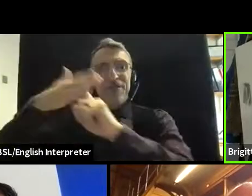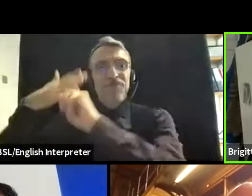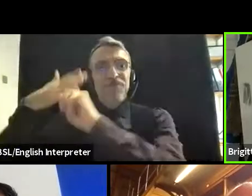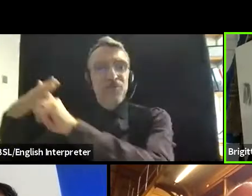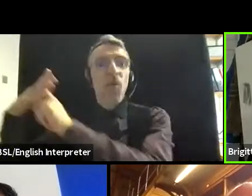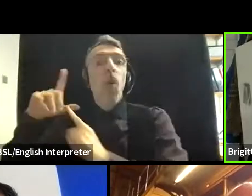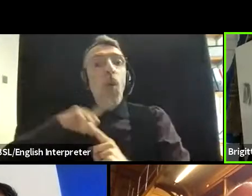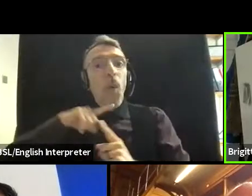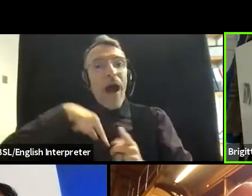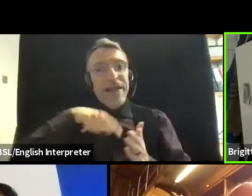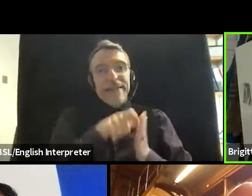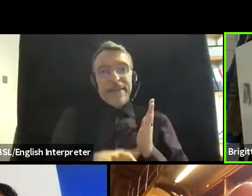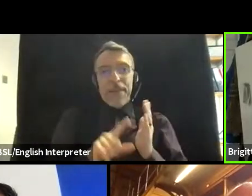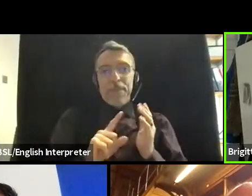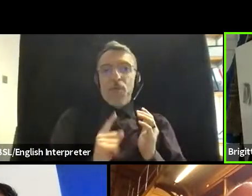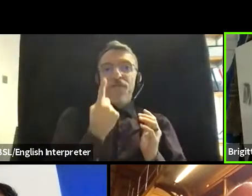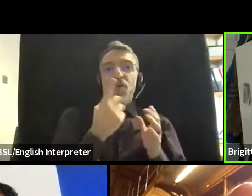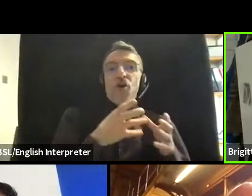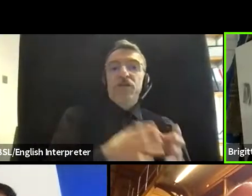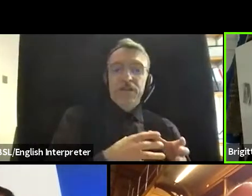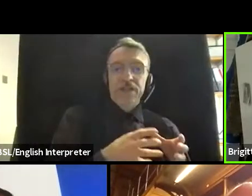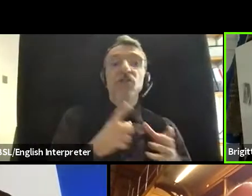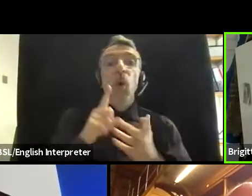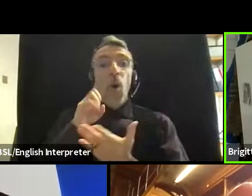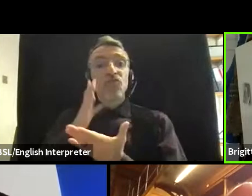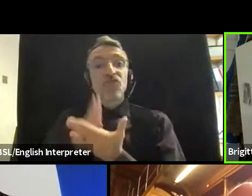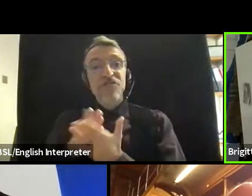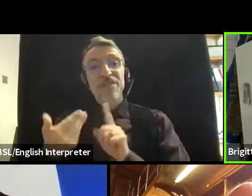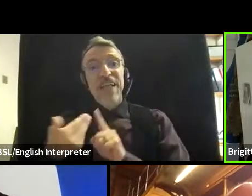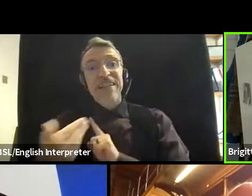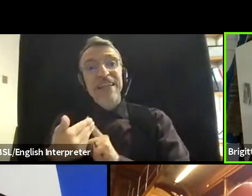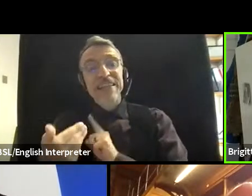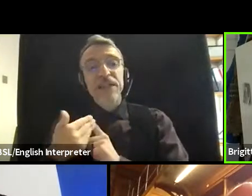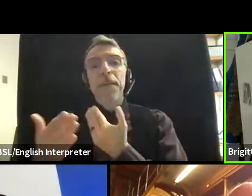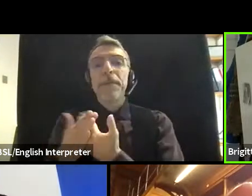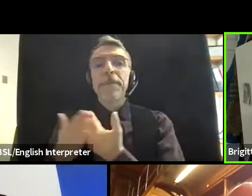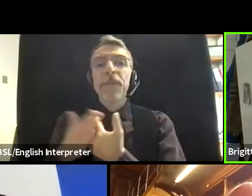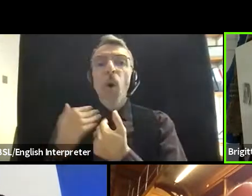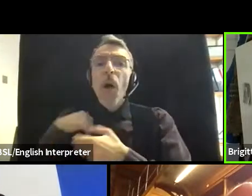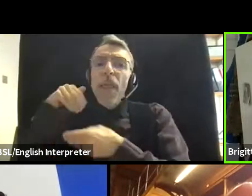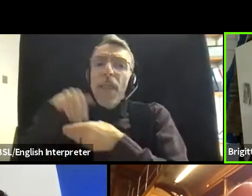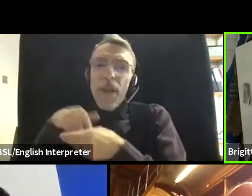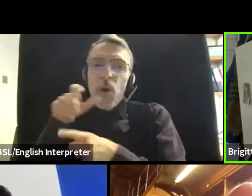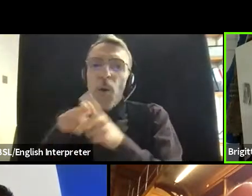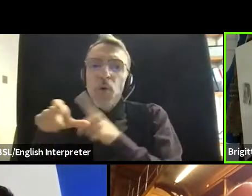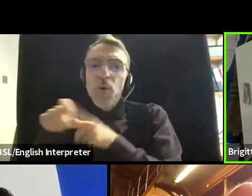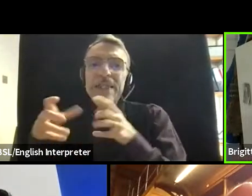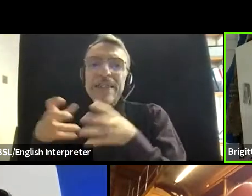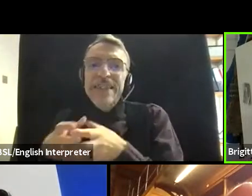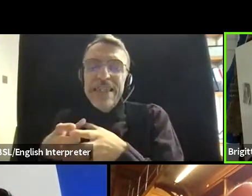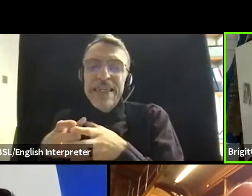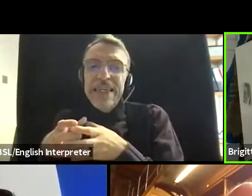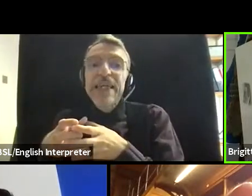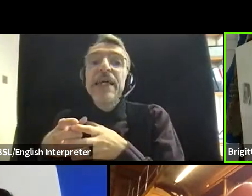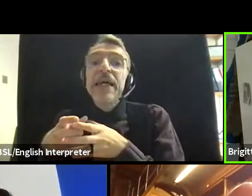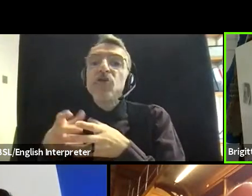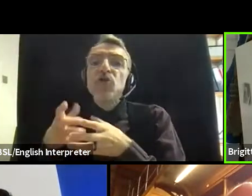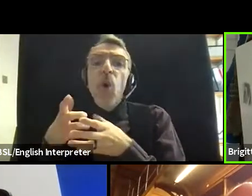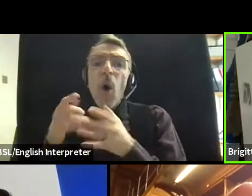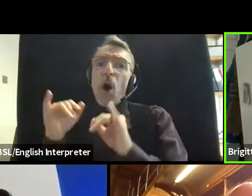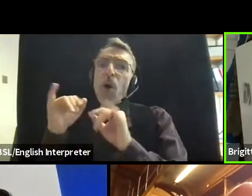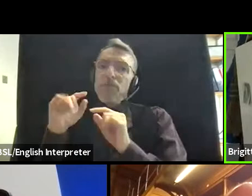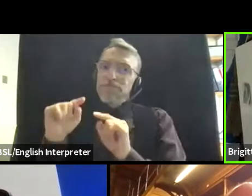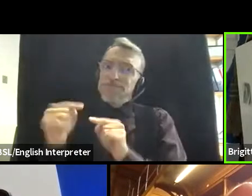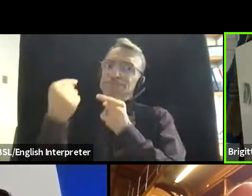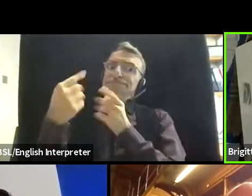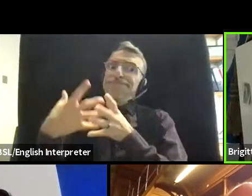ways, their religious identity, they were spending more time within their own religious community, so it wasn't as oppositional